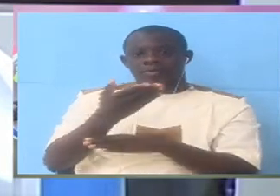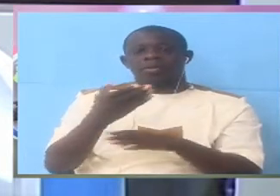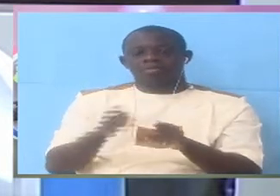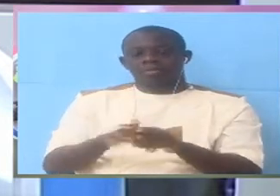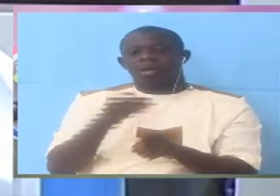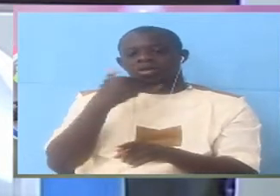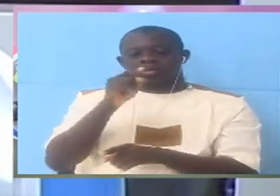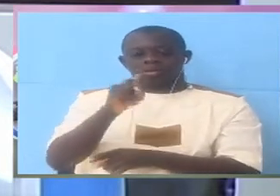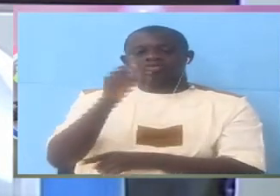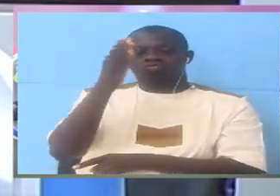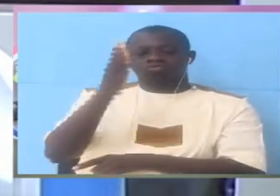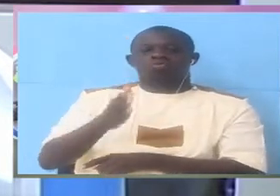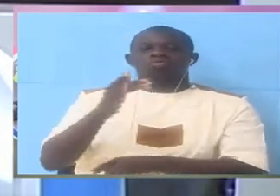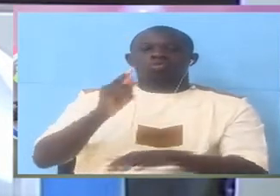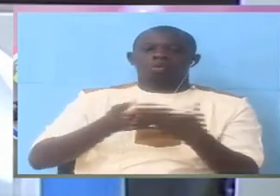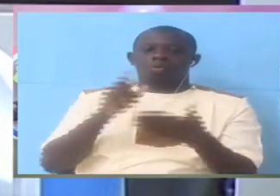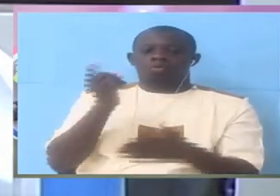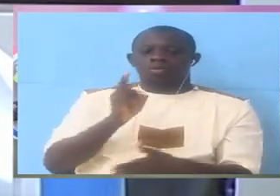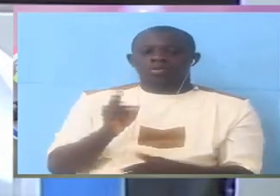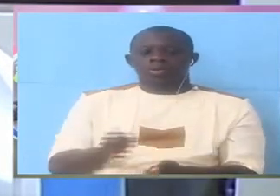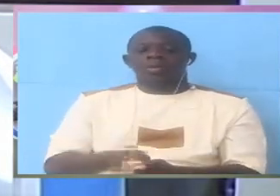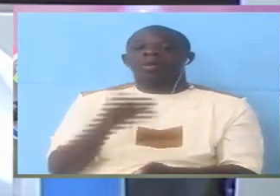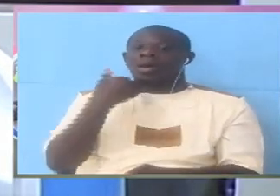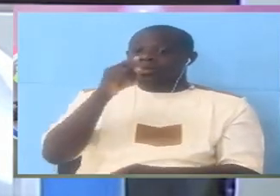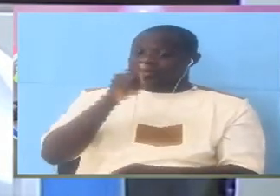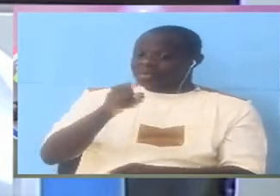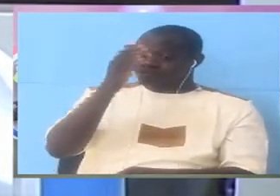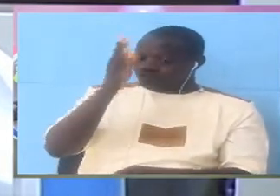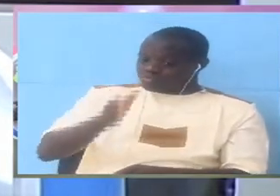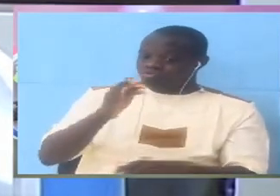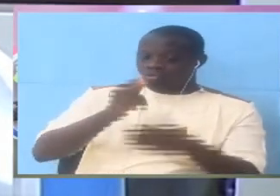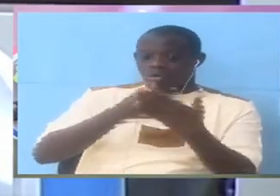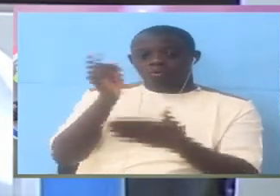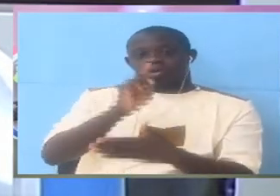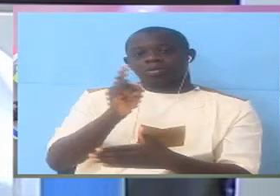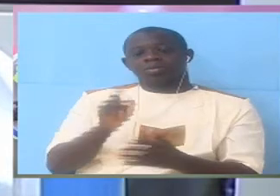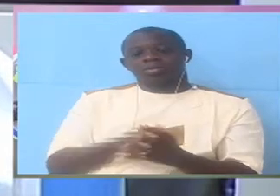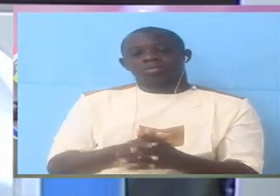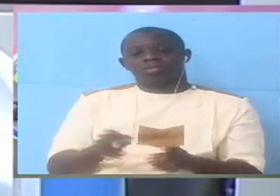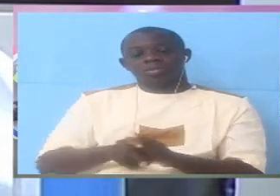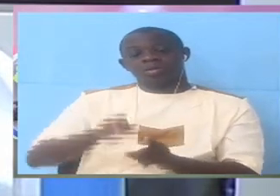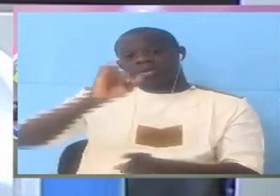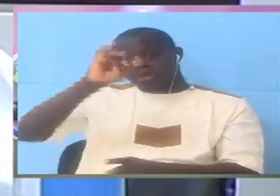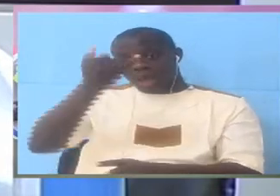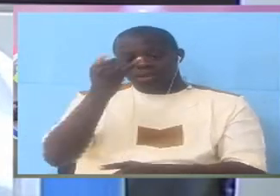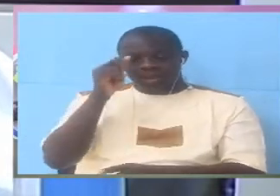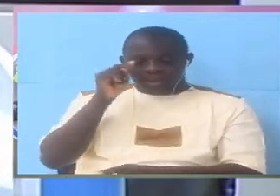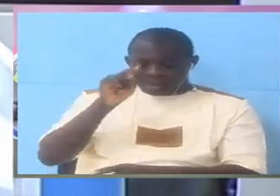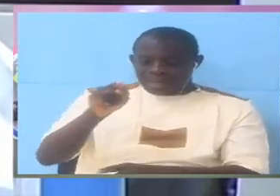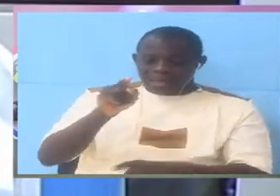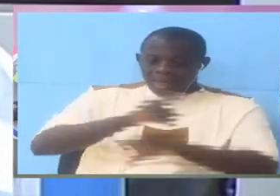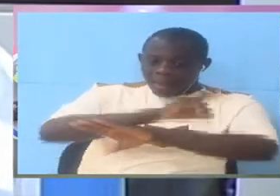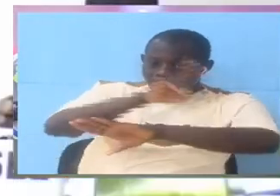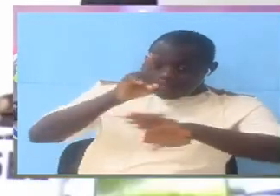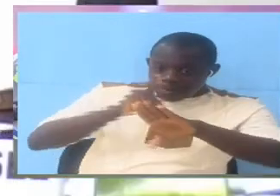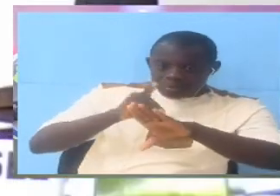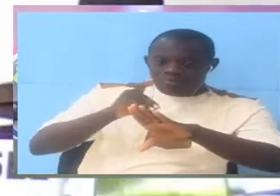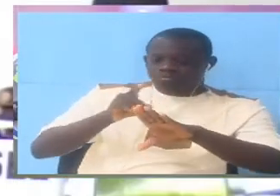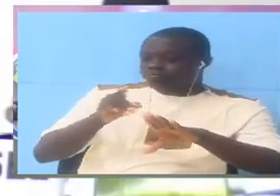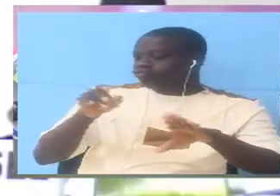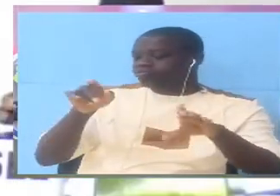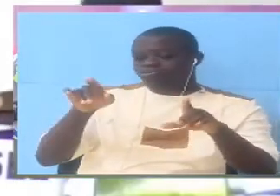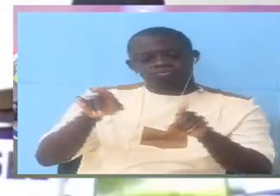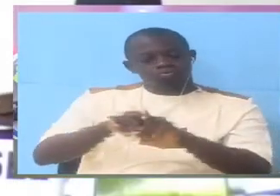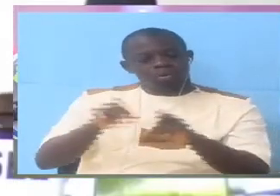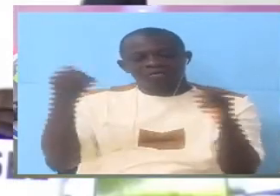true? Council. Is that true? Yes. That place was a war zone. So the junglers were